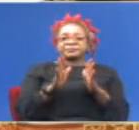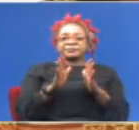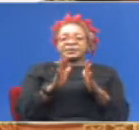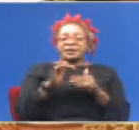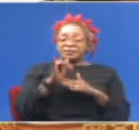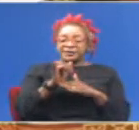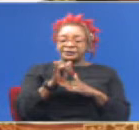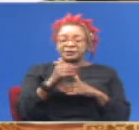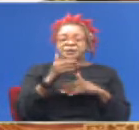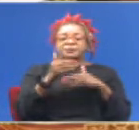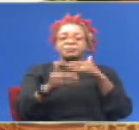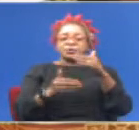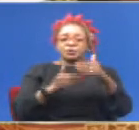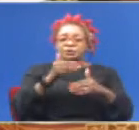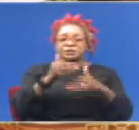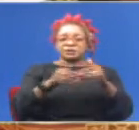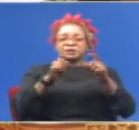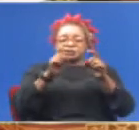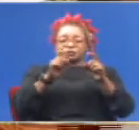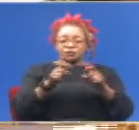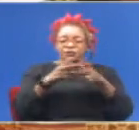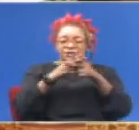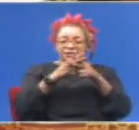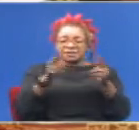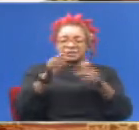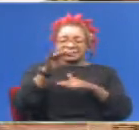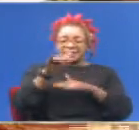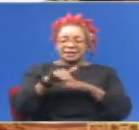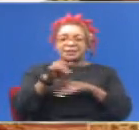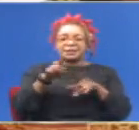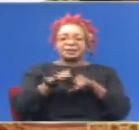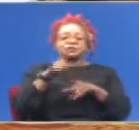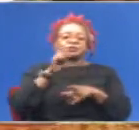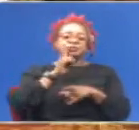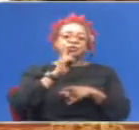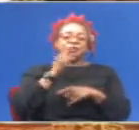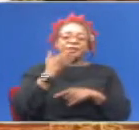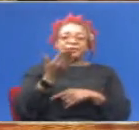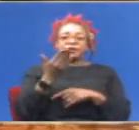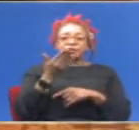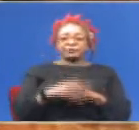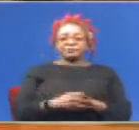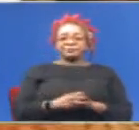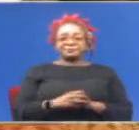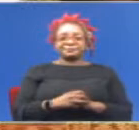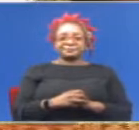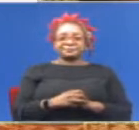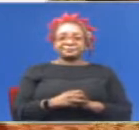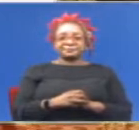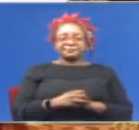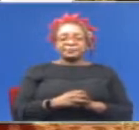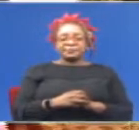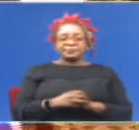could start as early as tomorrow. I thank you. Thank you.